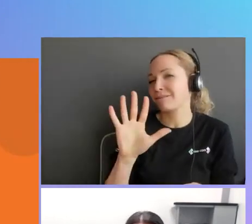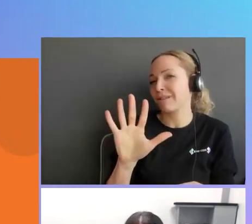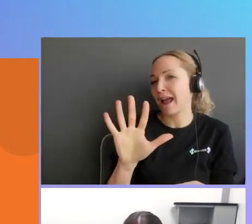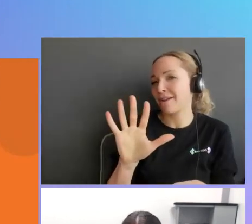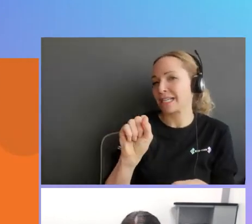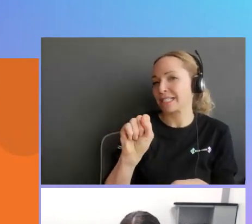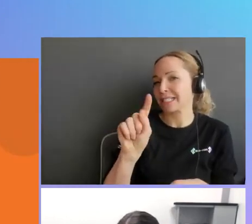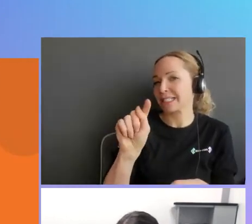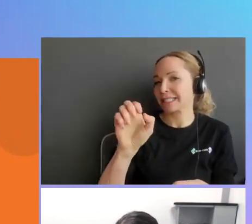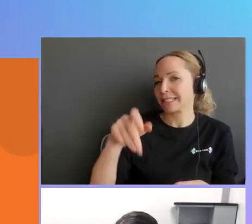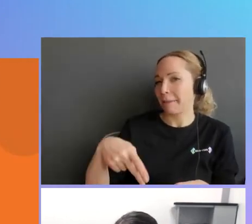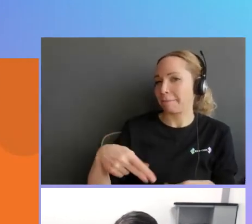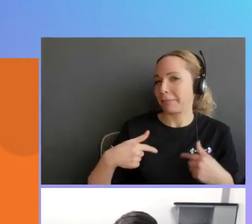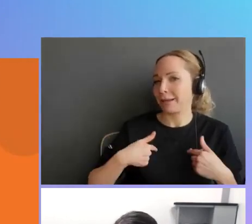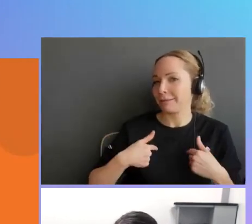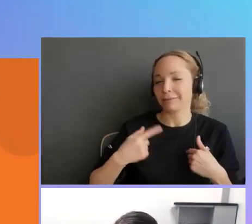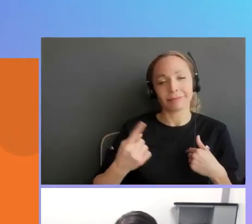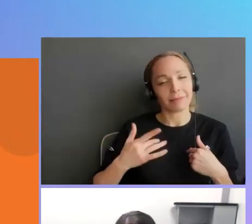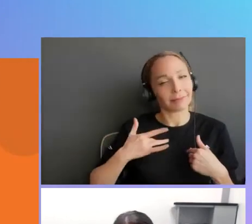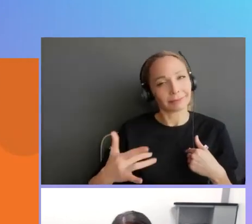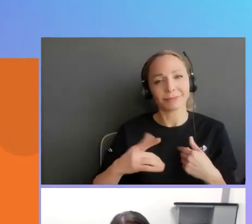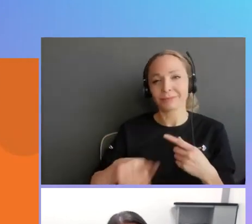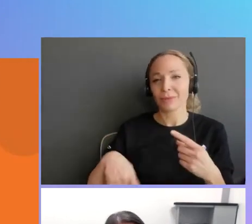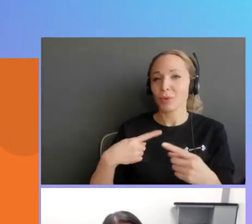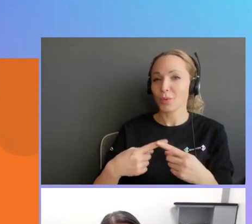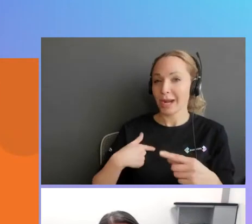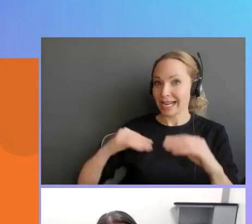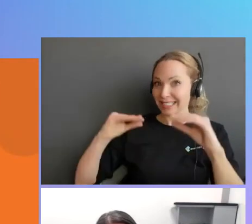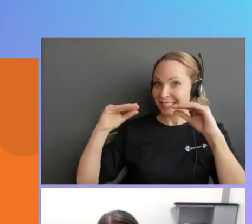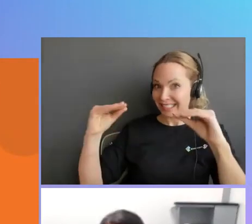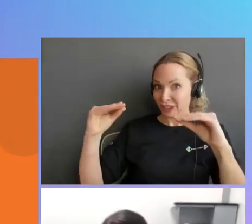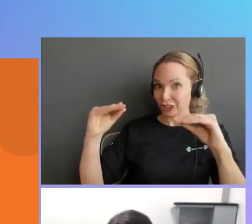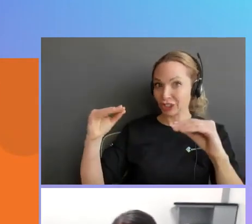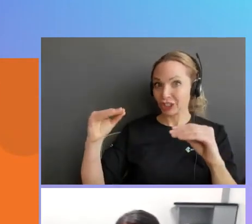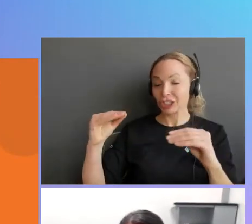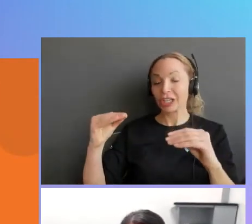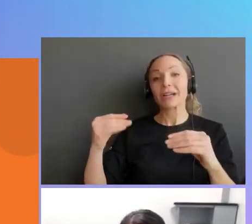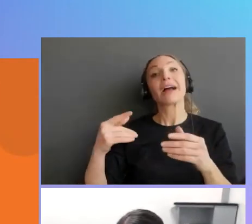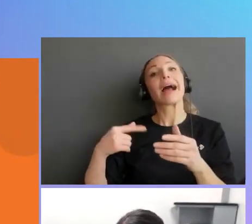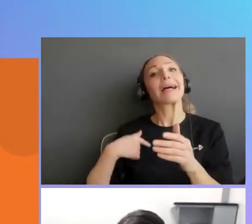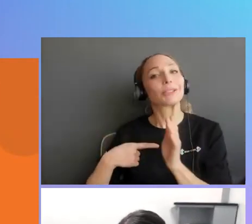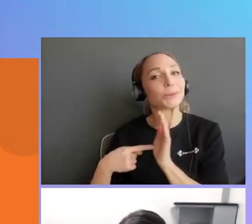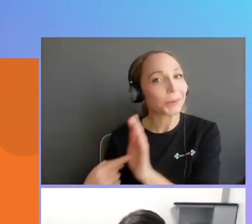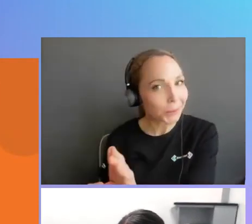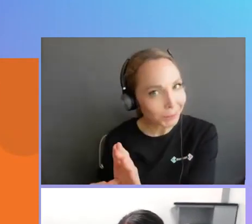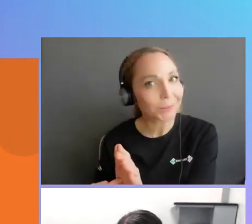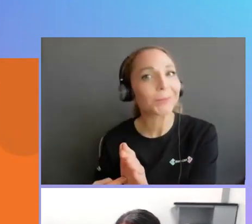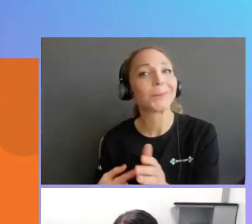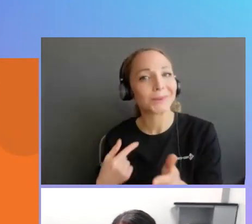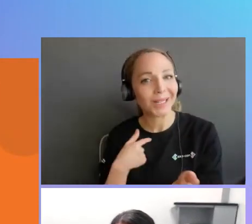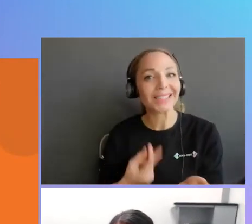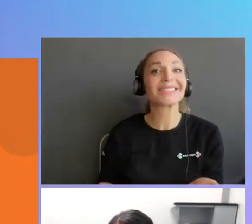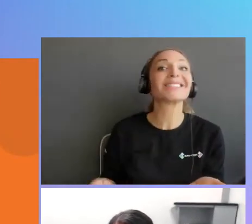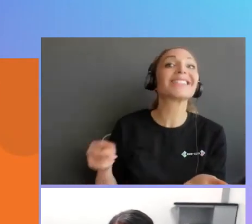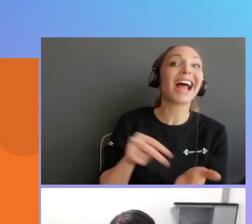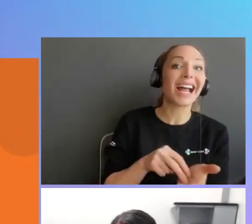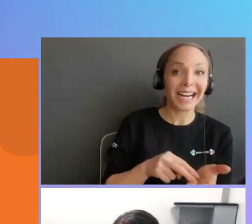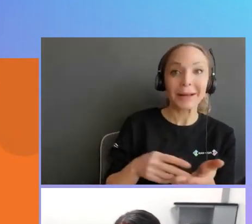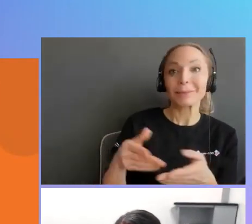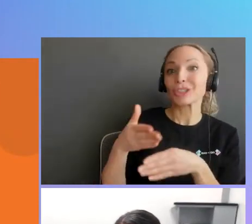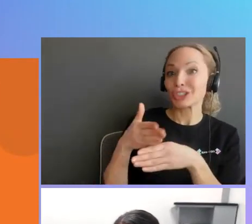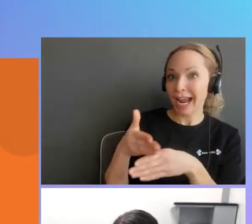and I demonstrate. So like standing up in front of everybody, sharing accessibility principles, showing